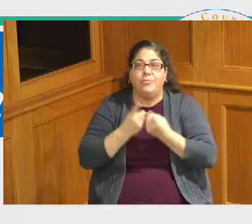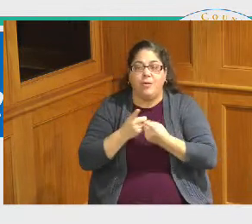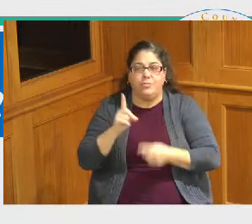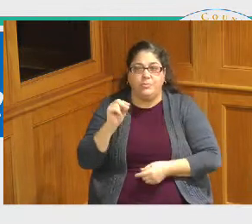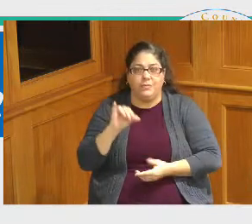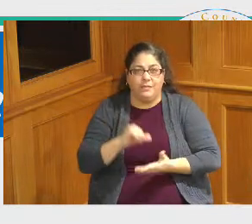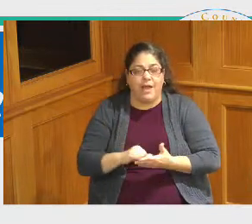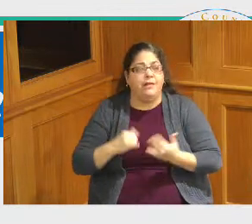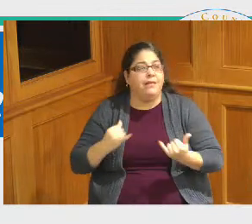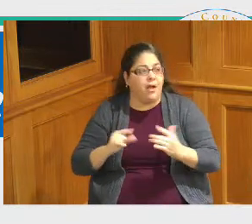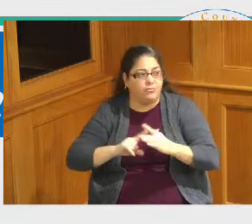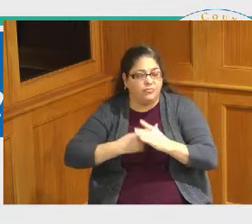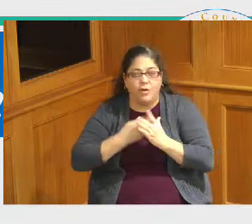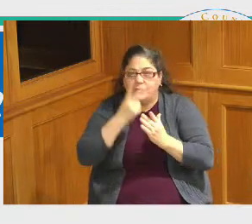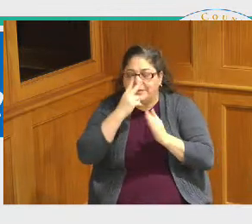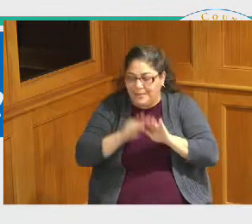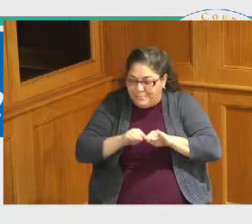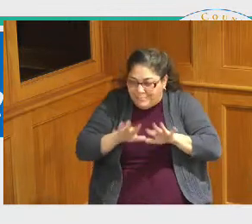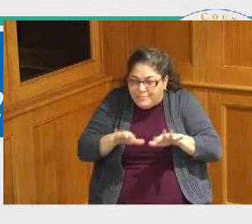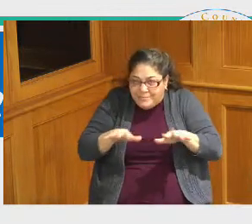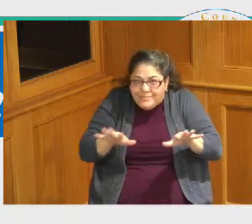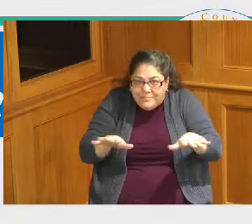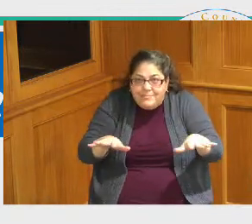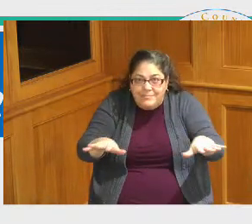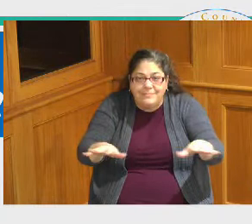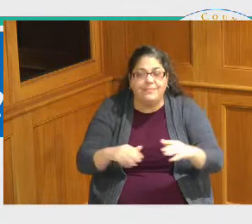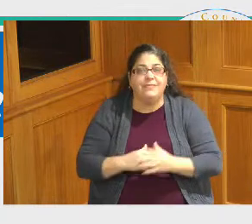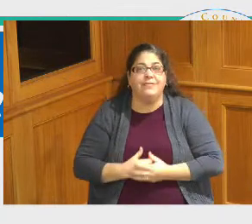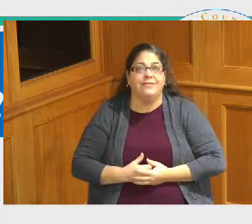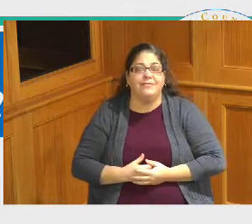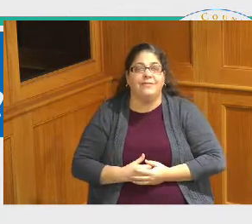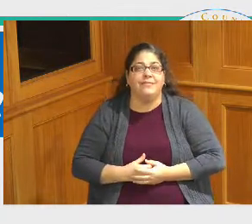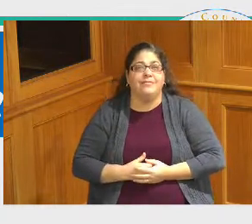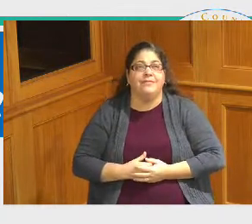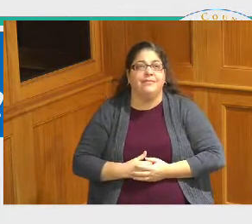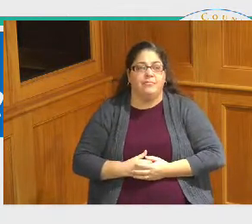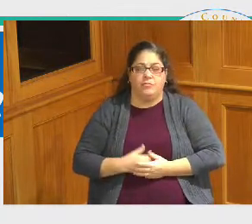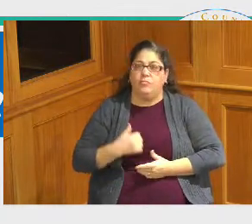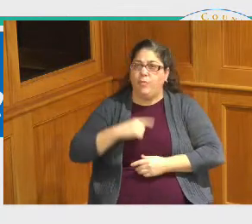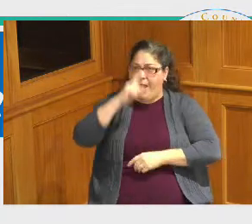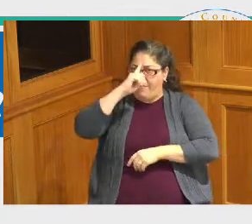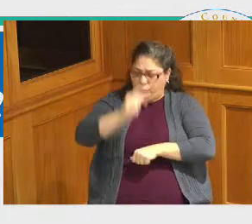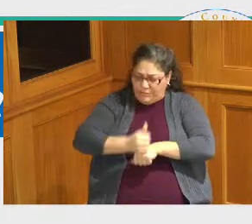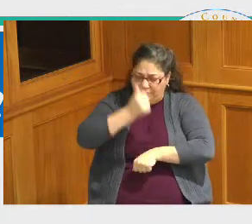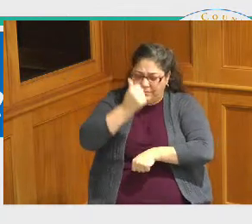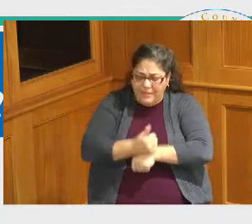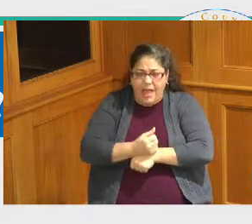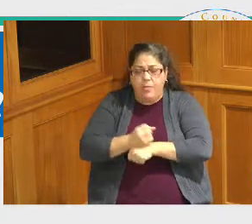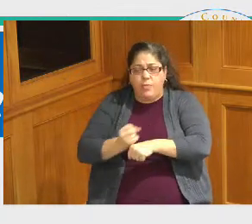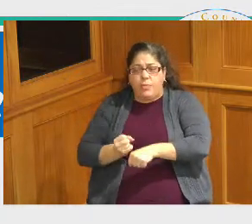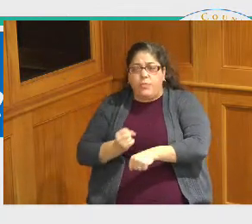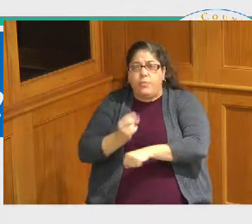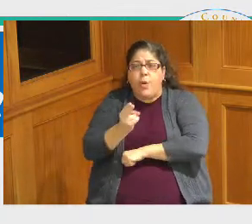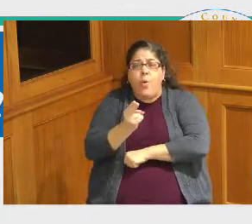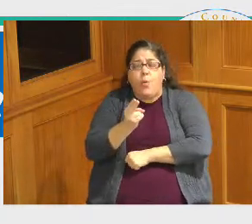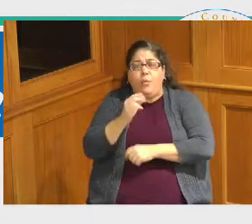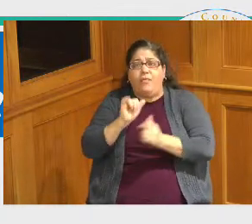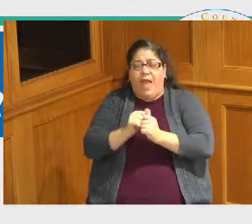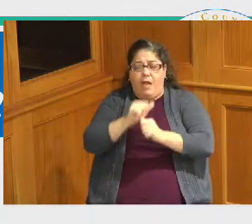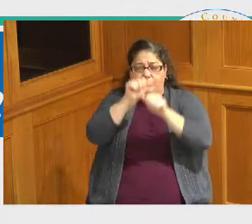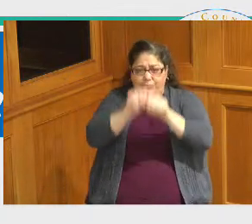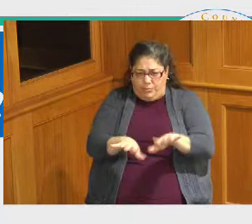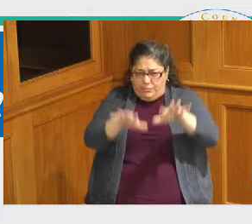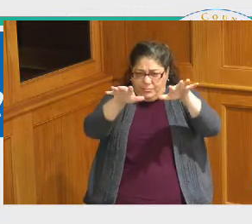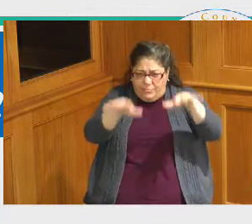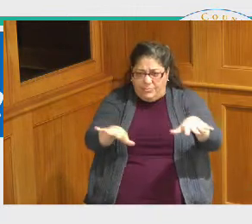starting to see that happen with the effort. But we had to put the strategies, practices, tools in place in order for that